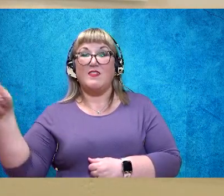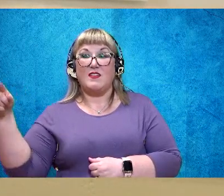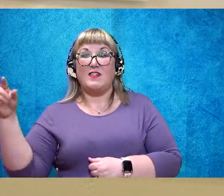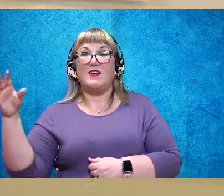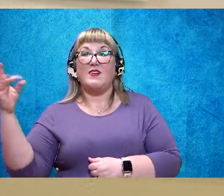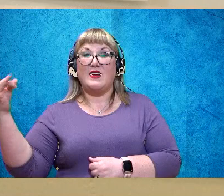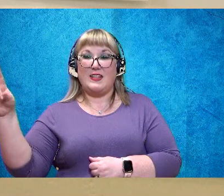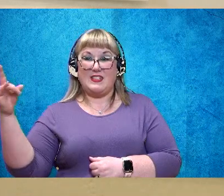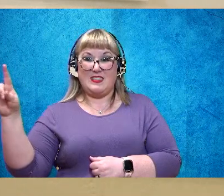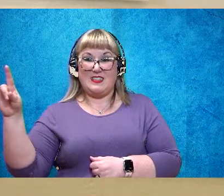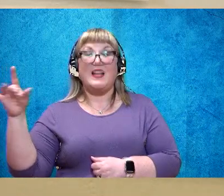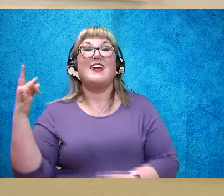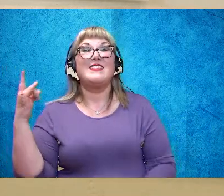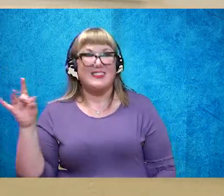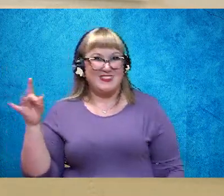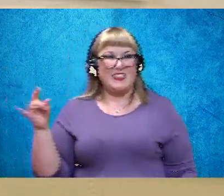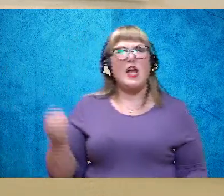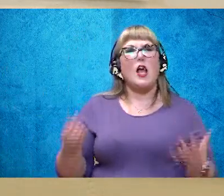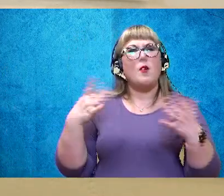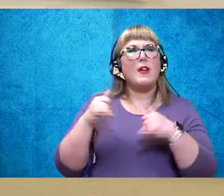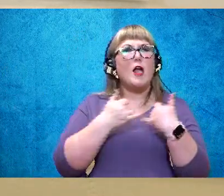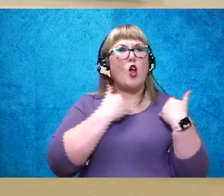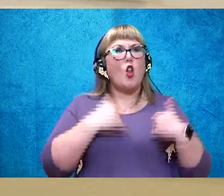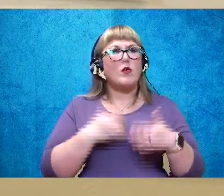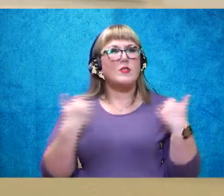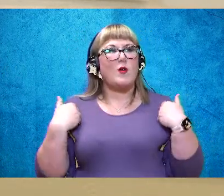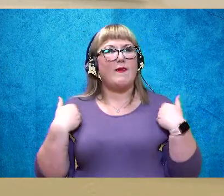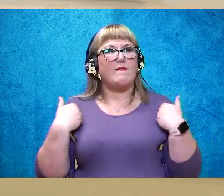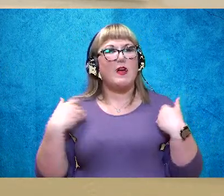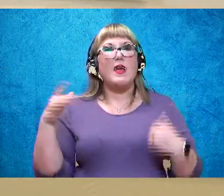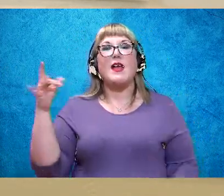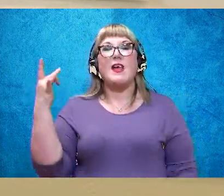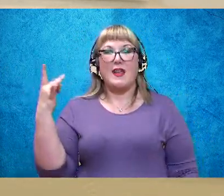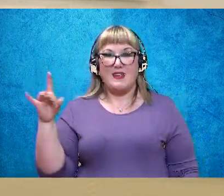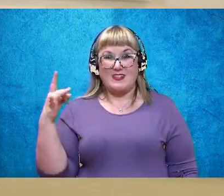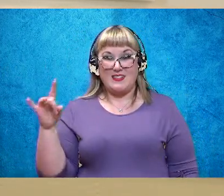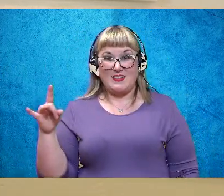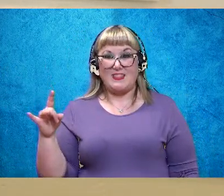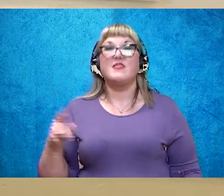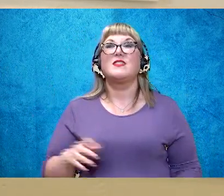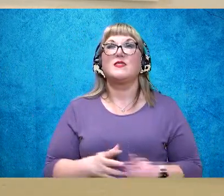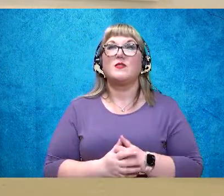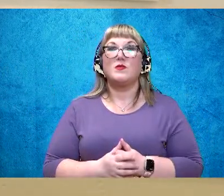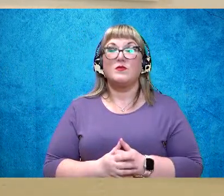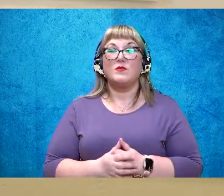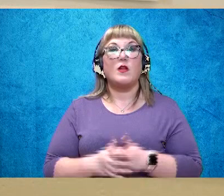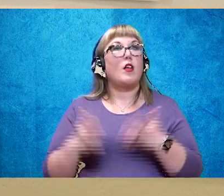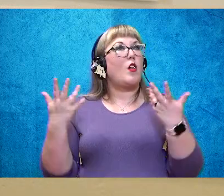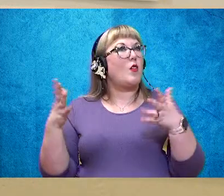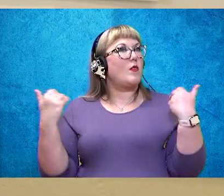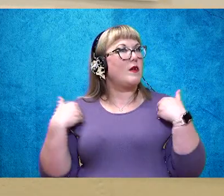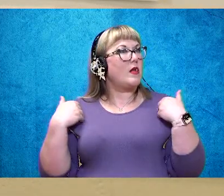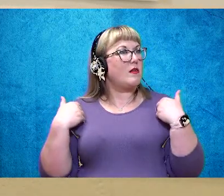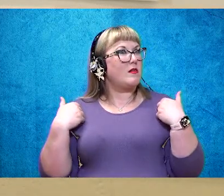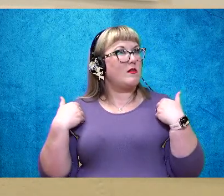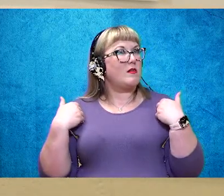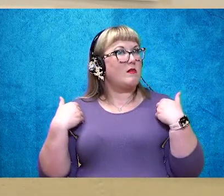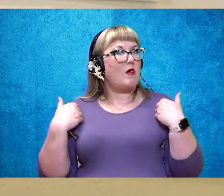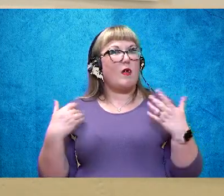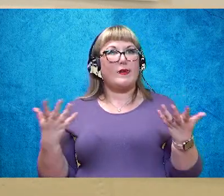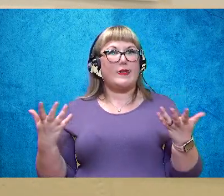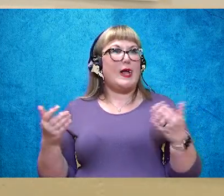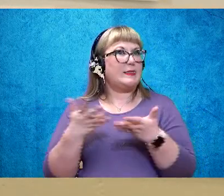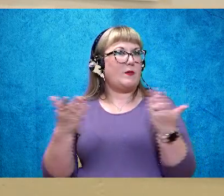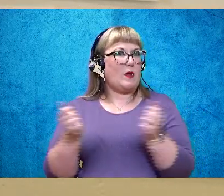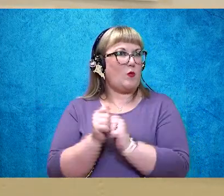17, 18. How many hearts did we have? That's right, we had 18 hearts, and we've already had a collection with 18